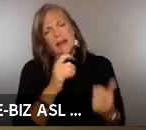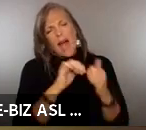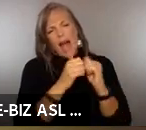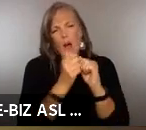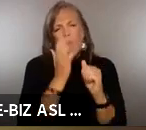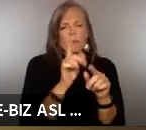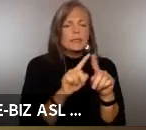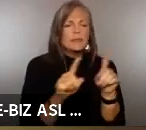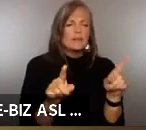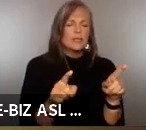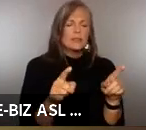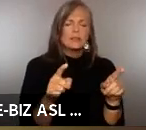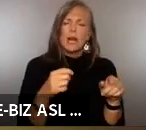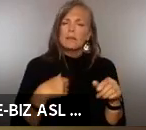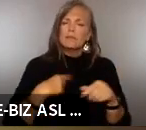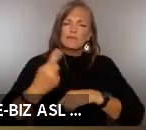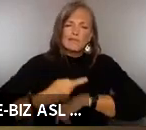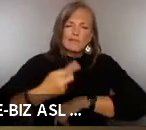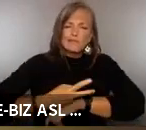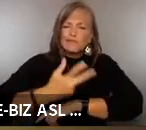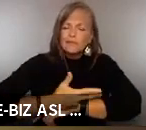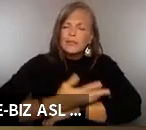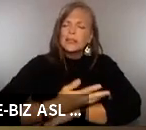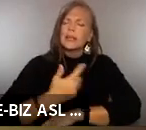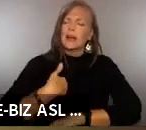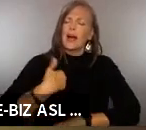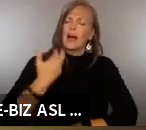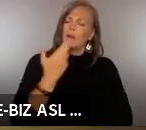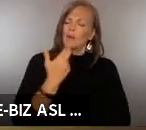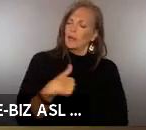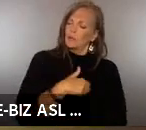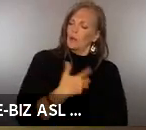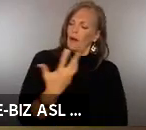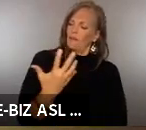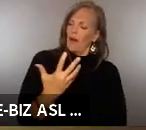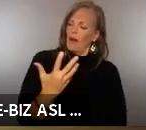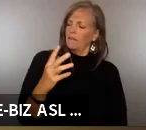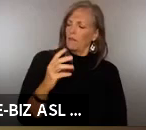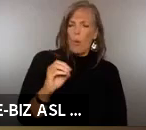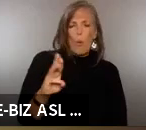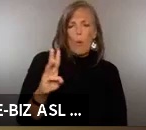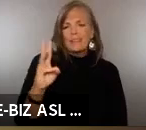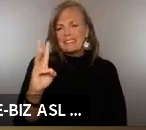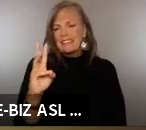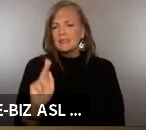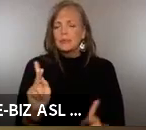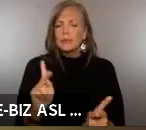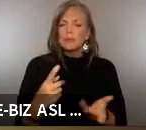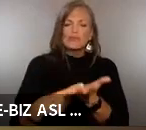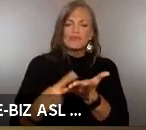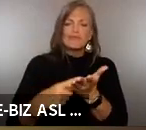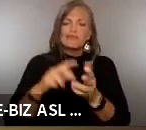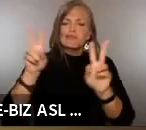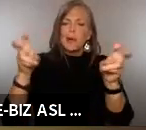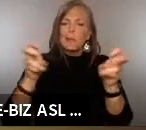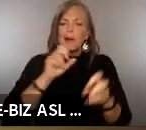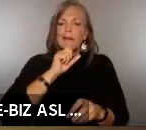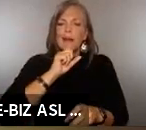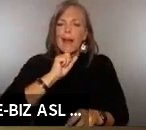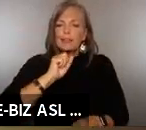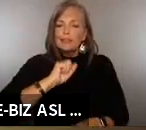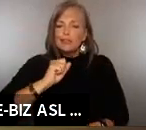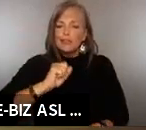like we were five or six people talking about aging, just like any other five or six people talking about aging. And we all had our